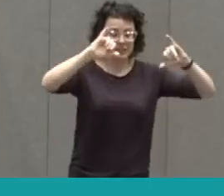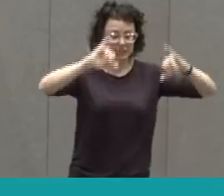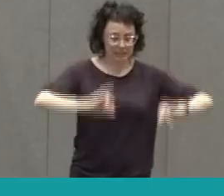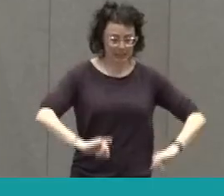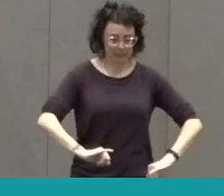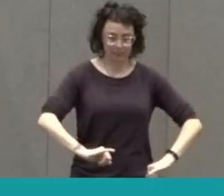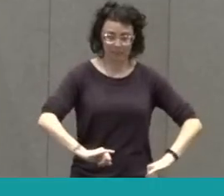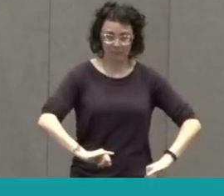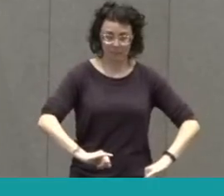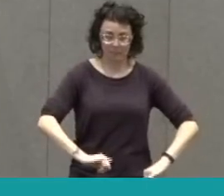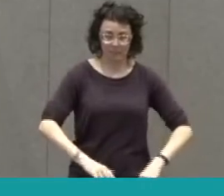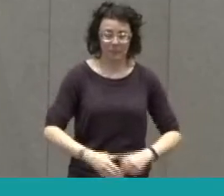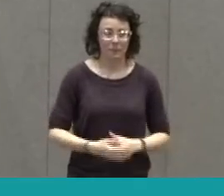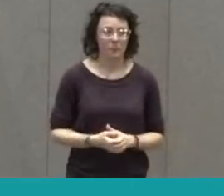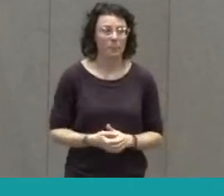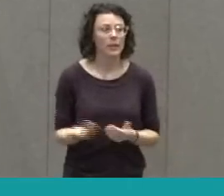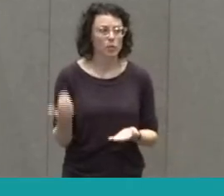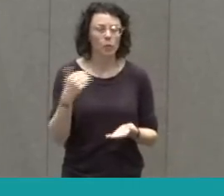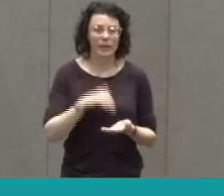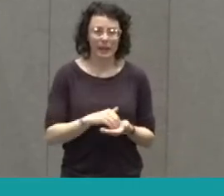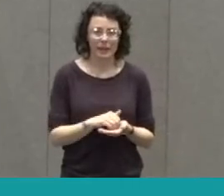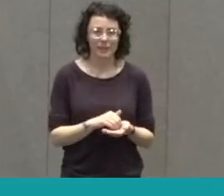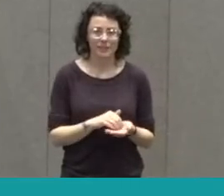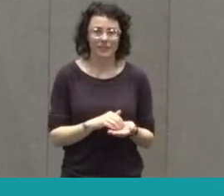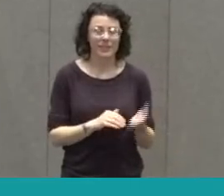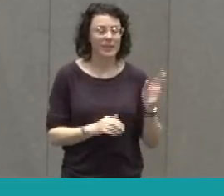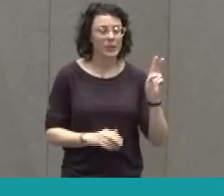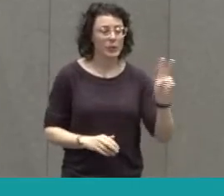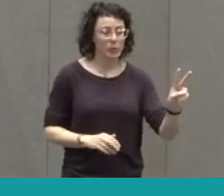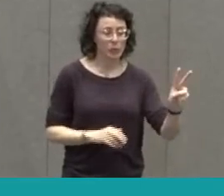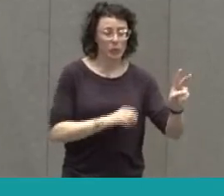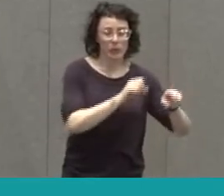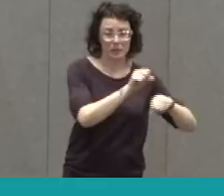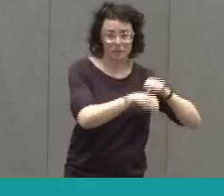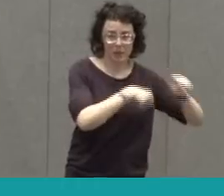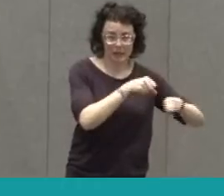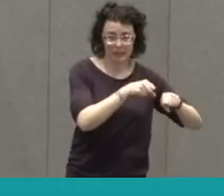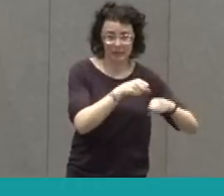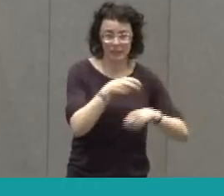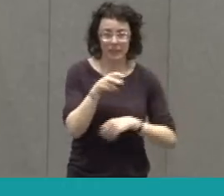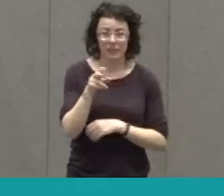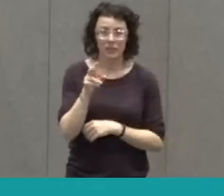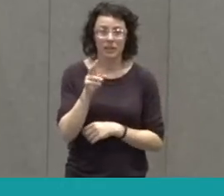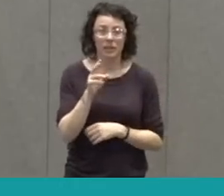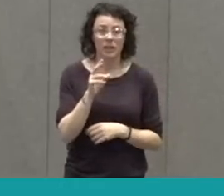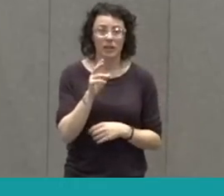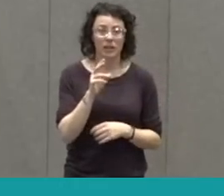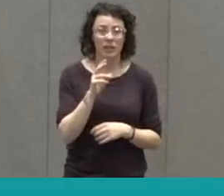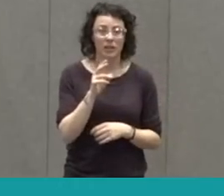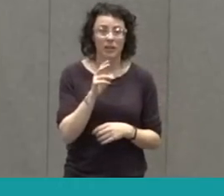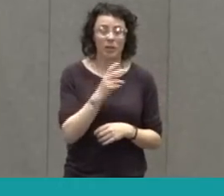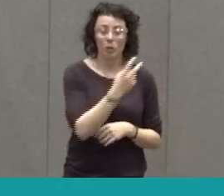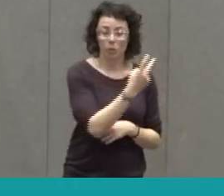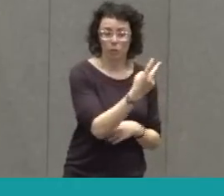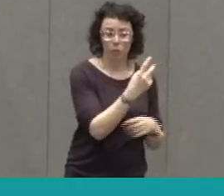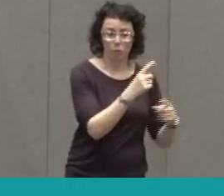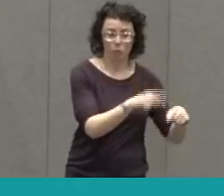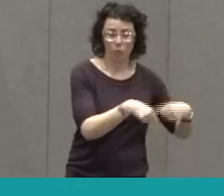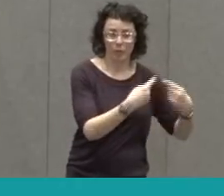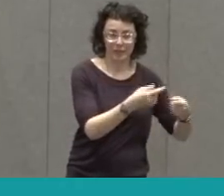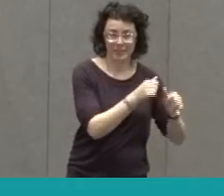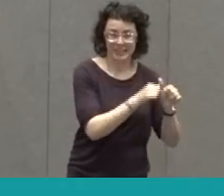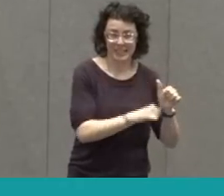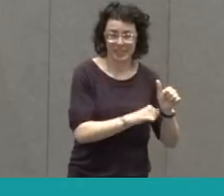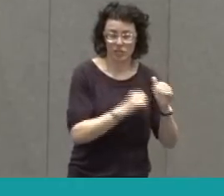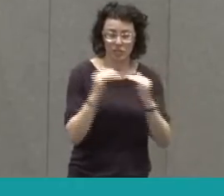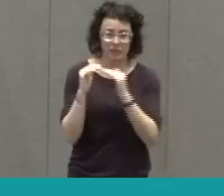So again, 2 bikes, 2 wheels each is 4, and 2